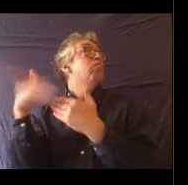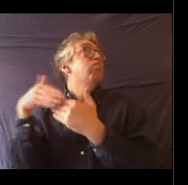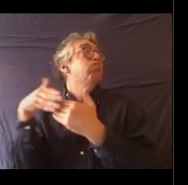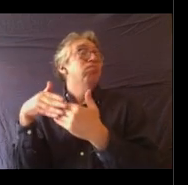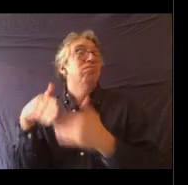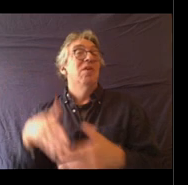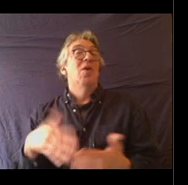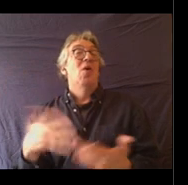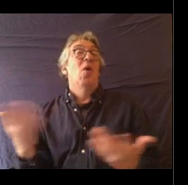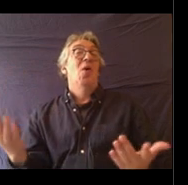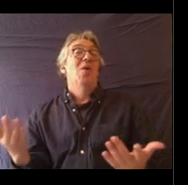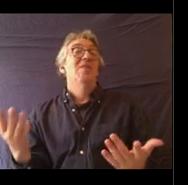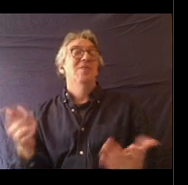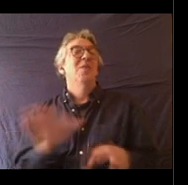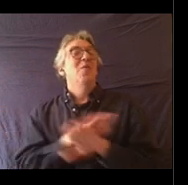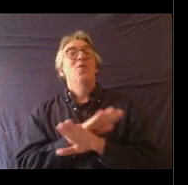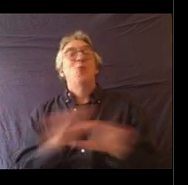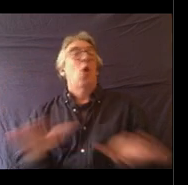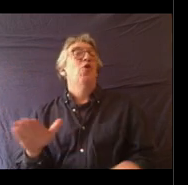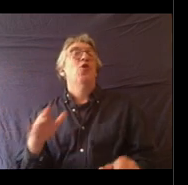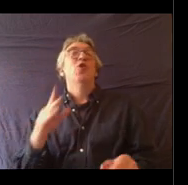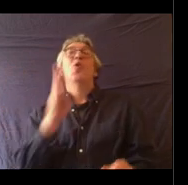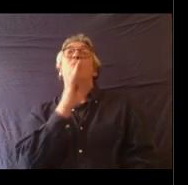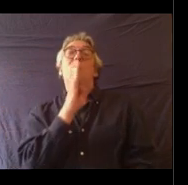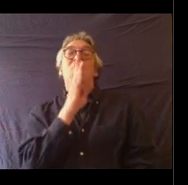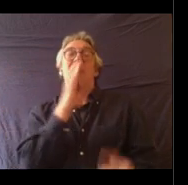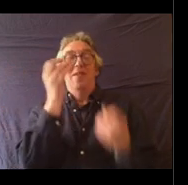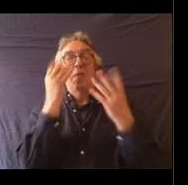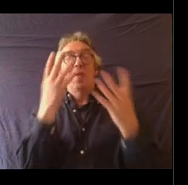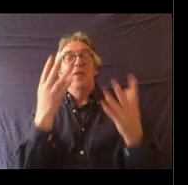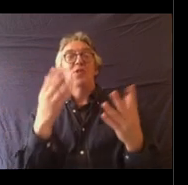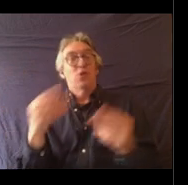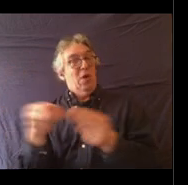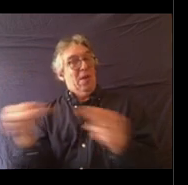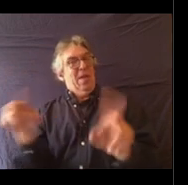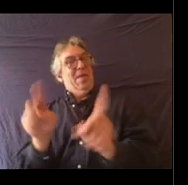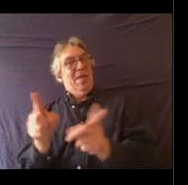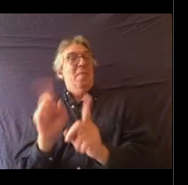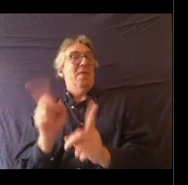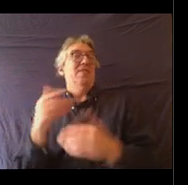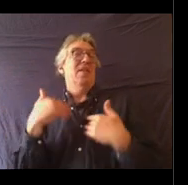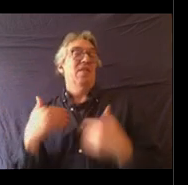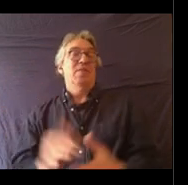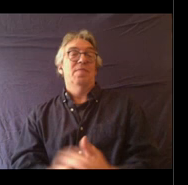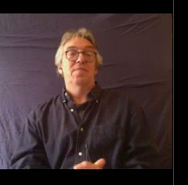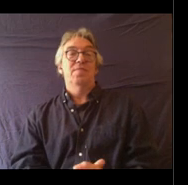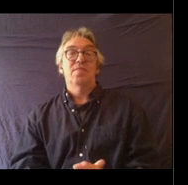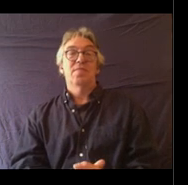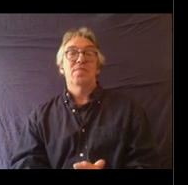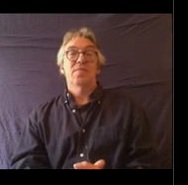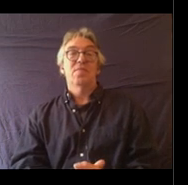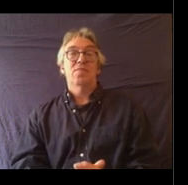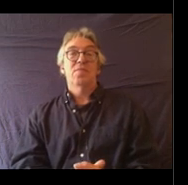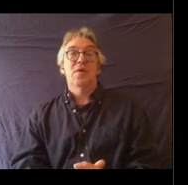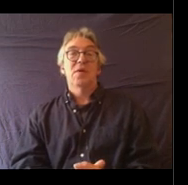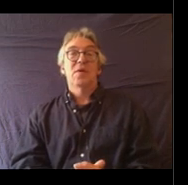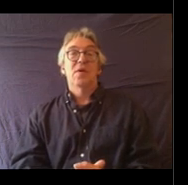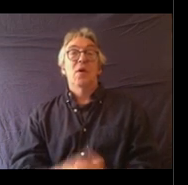breaking, or going to another access service, how big the sign